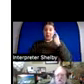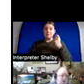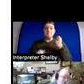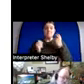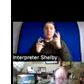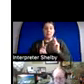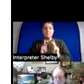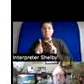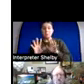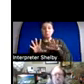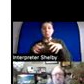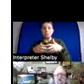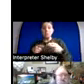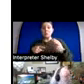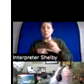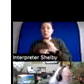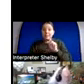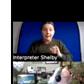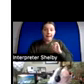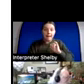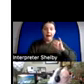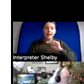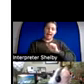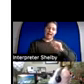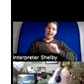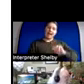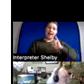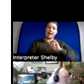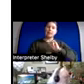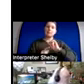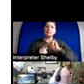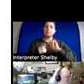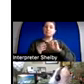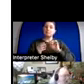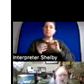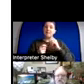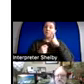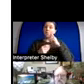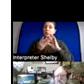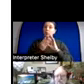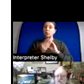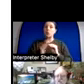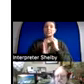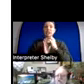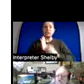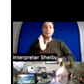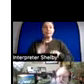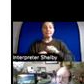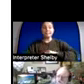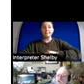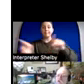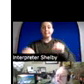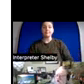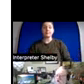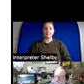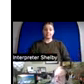write articles and all along we didn't even notice jasper is an application that people can use to write their